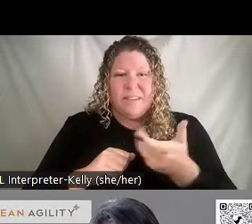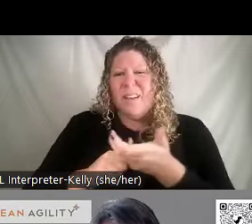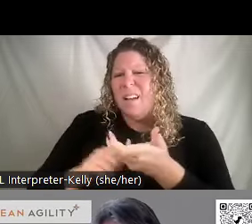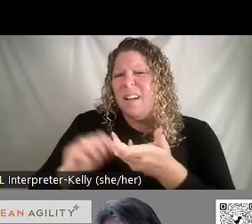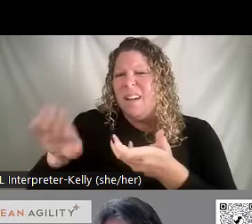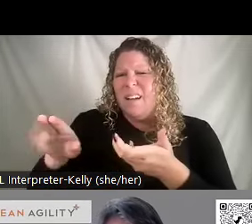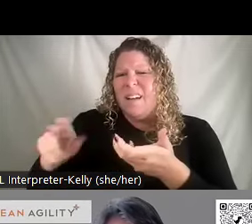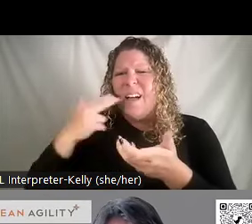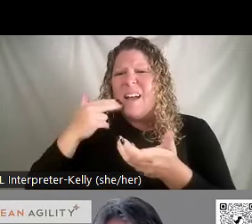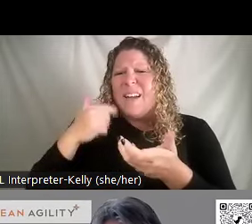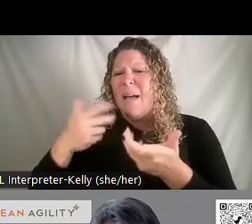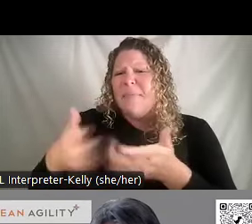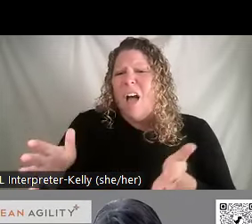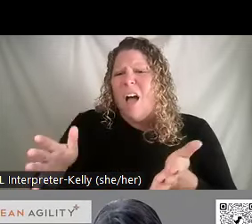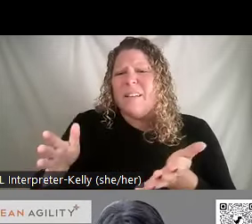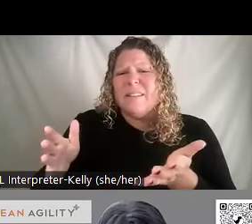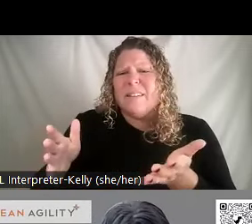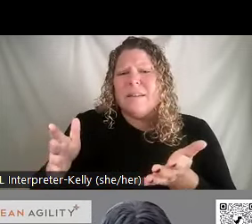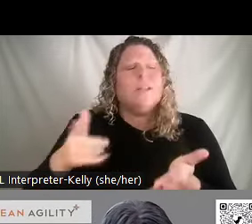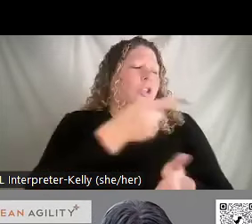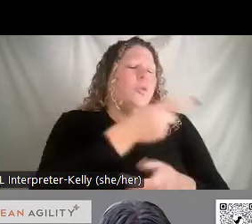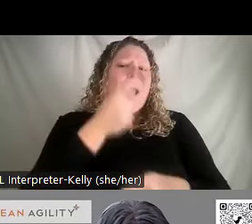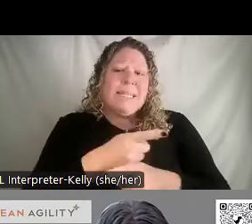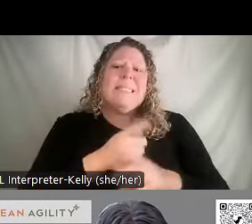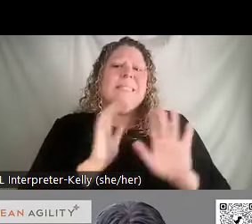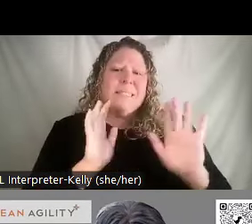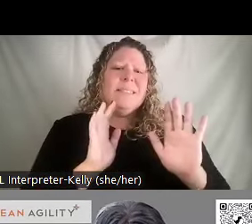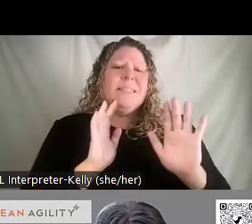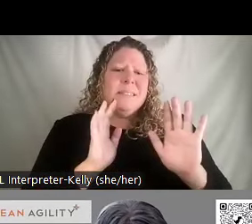Honey, we're lost. All right, you're right.